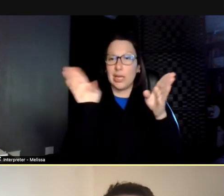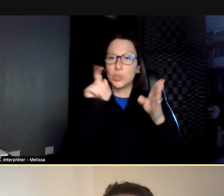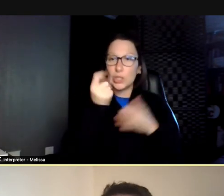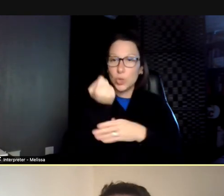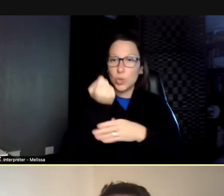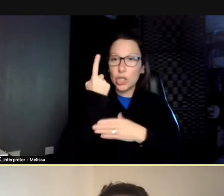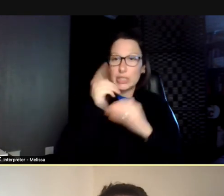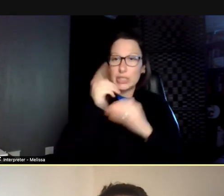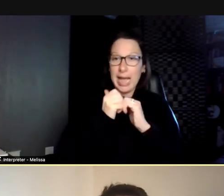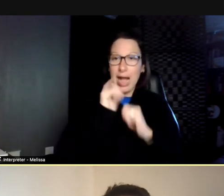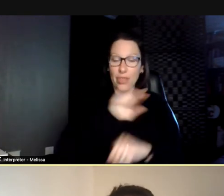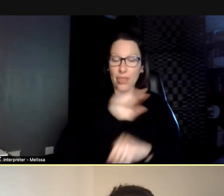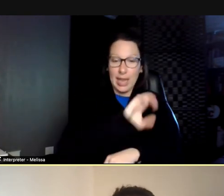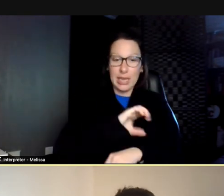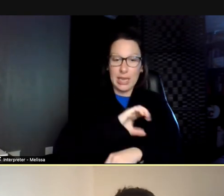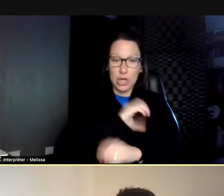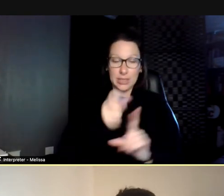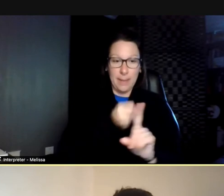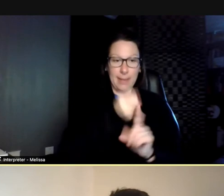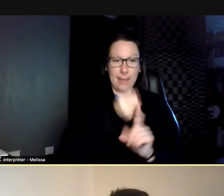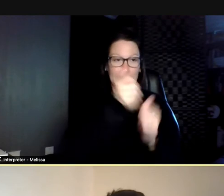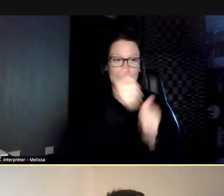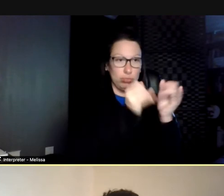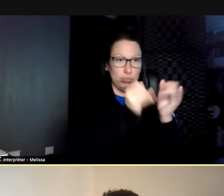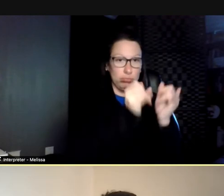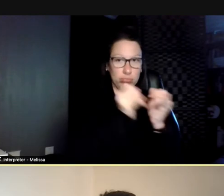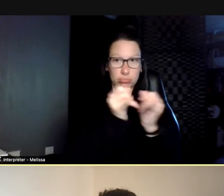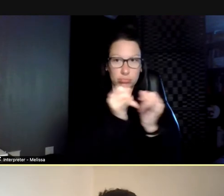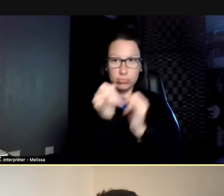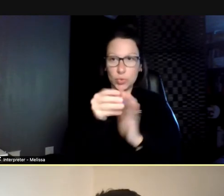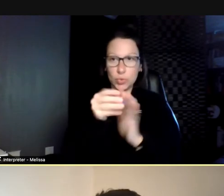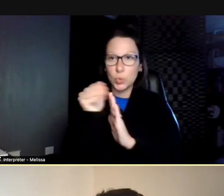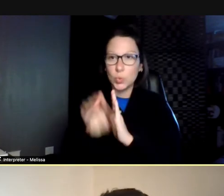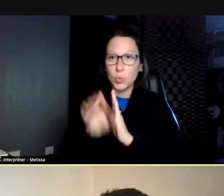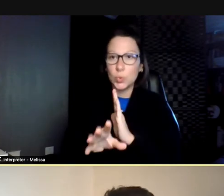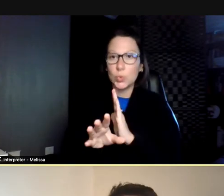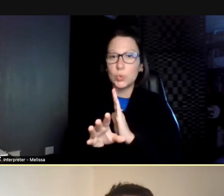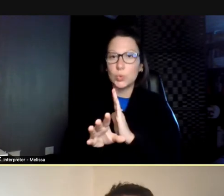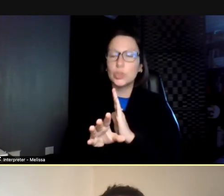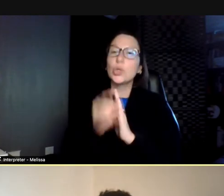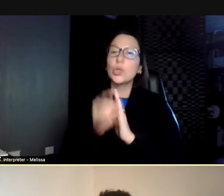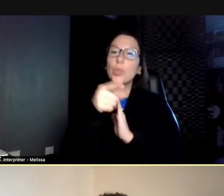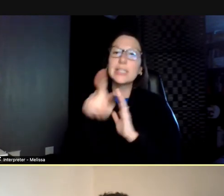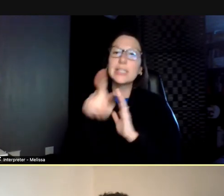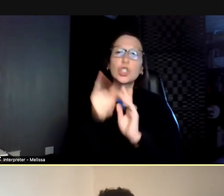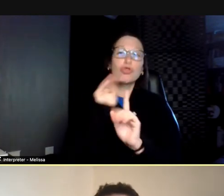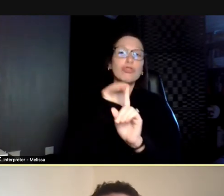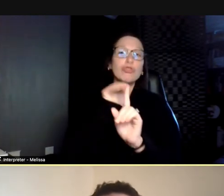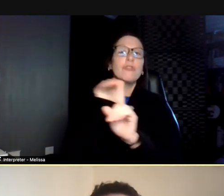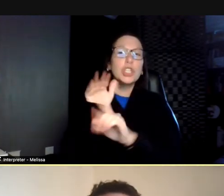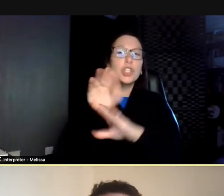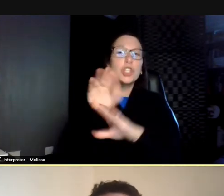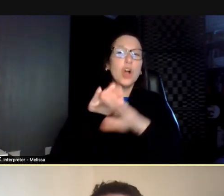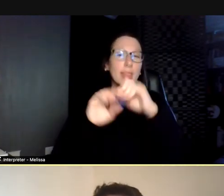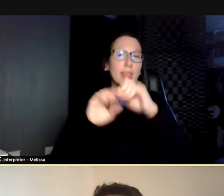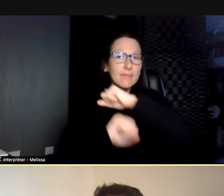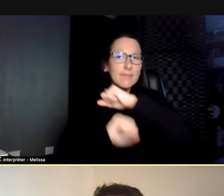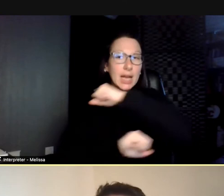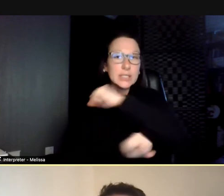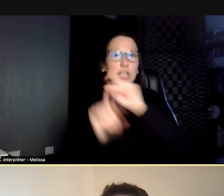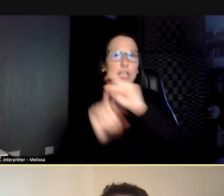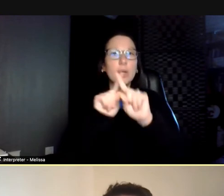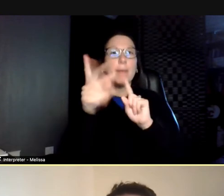characteristics impact each individual student. So this is just obviously a refresher on the foundational stuff, but I want this in your